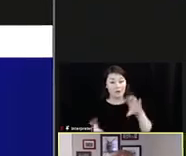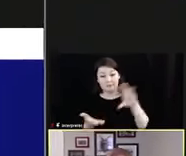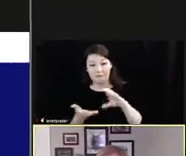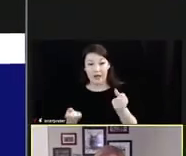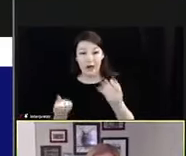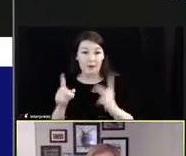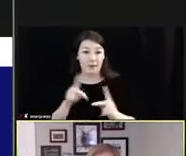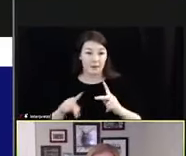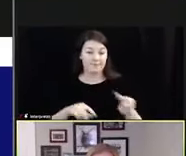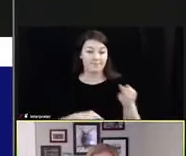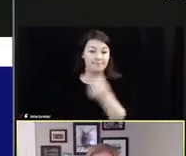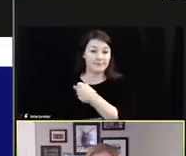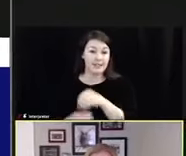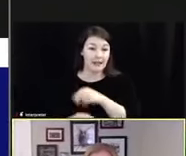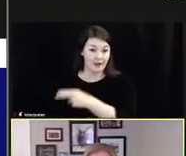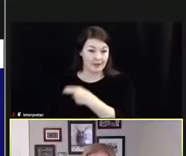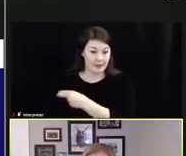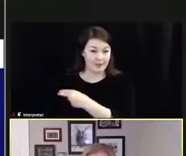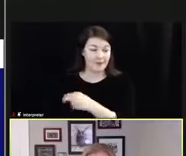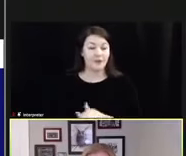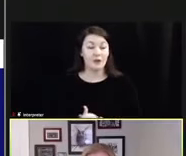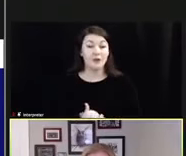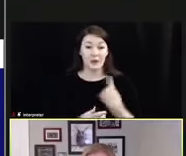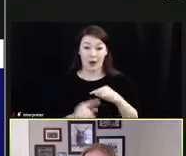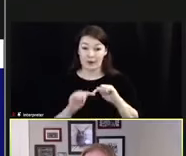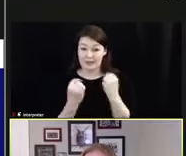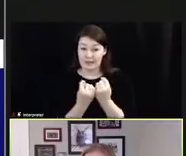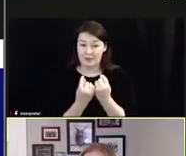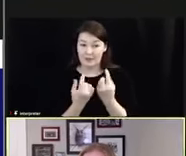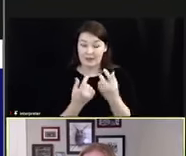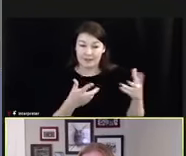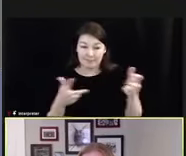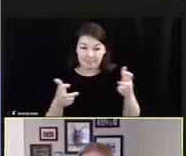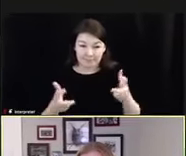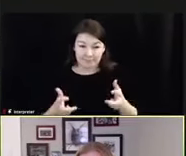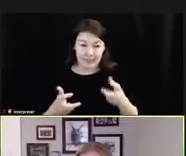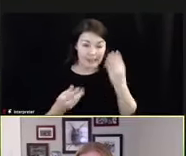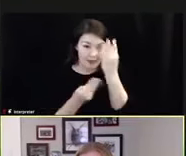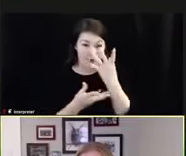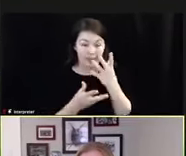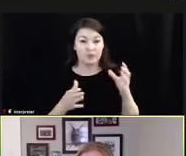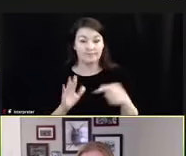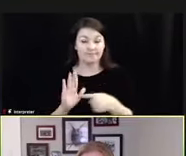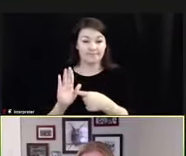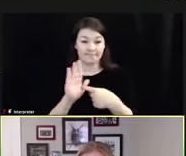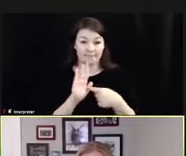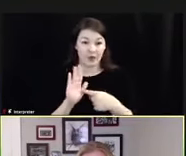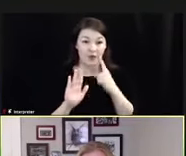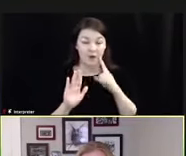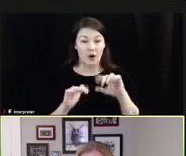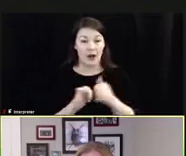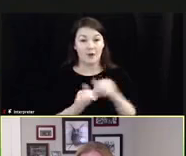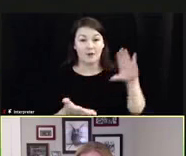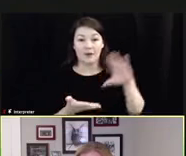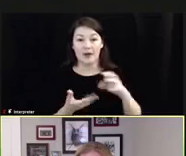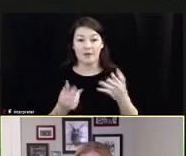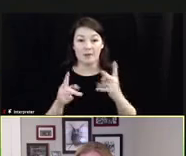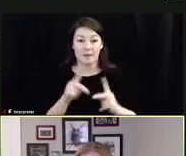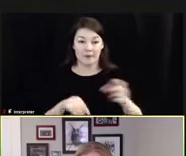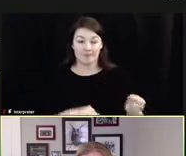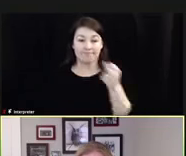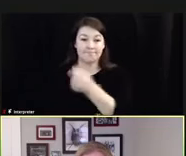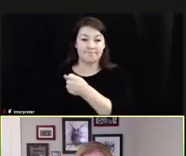our team pulled together to try and understand the potential effectiveness of monoclonal antibodies in trying to decrease the number of hospitalizations that we